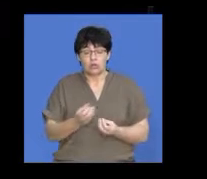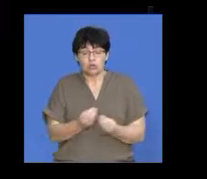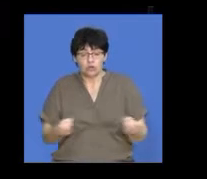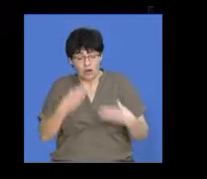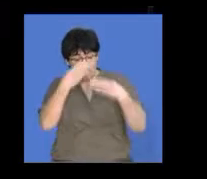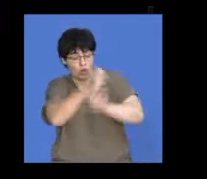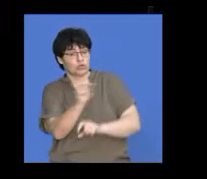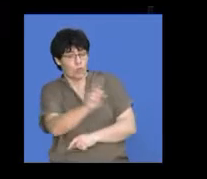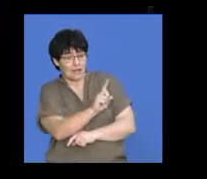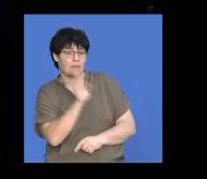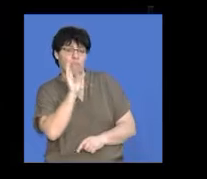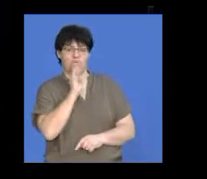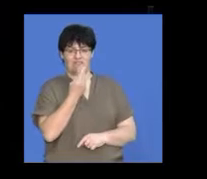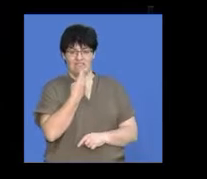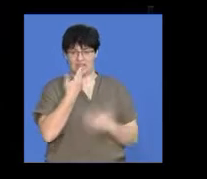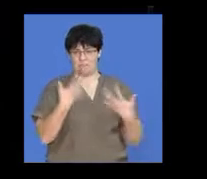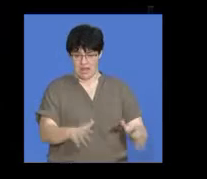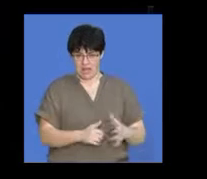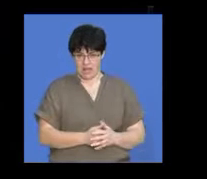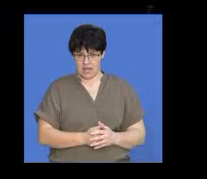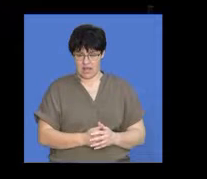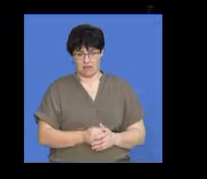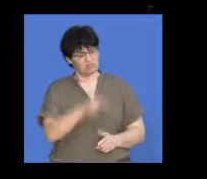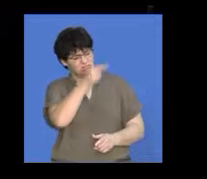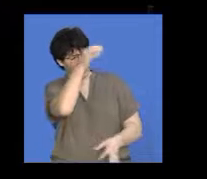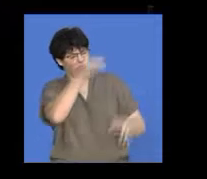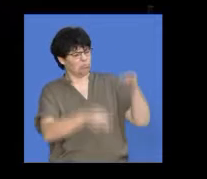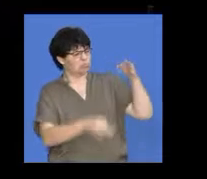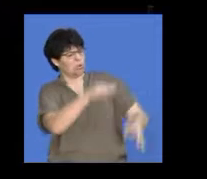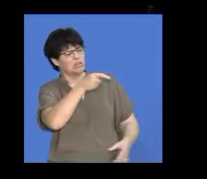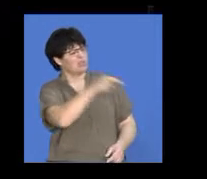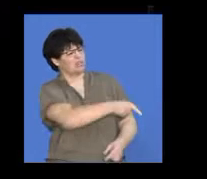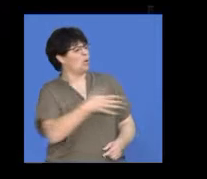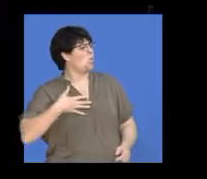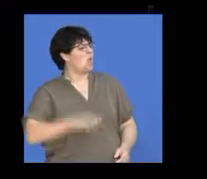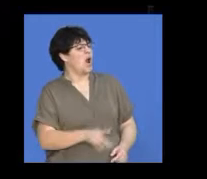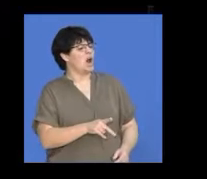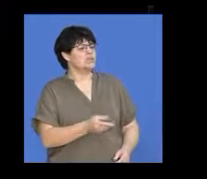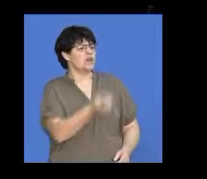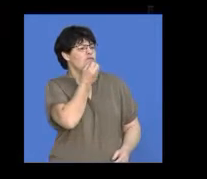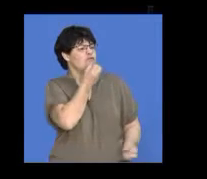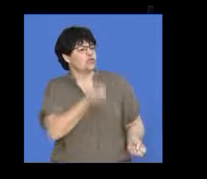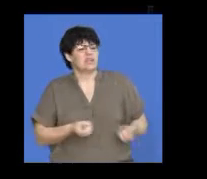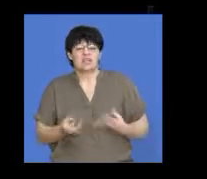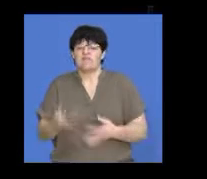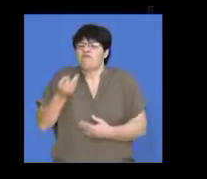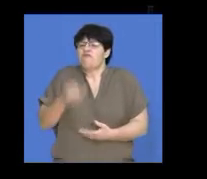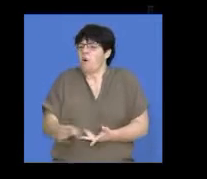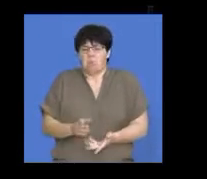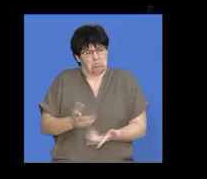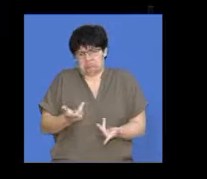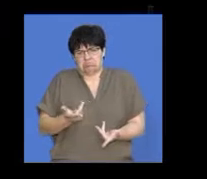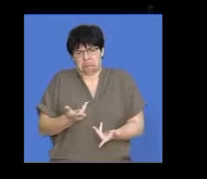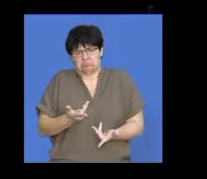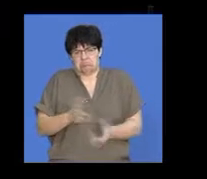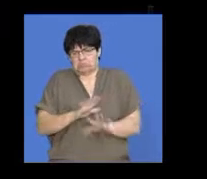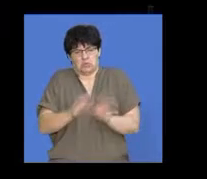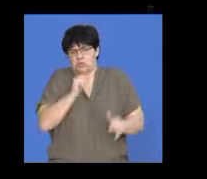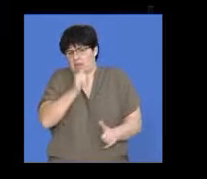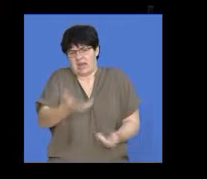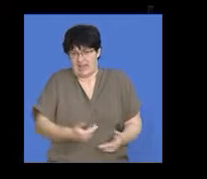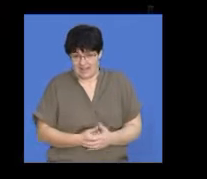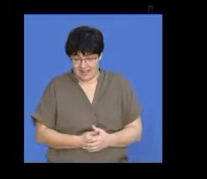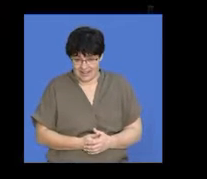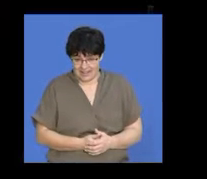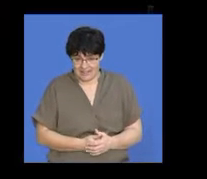breakfast and they did not have an interest of knowing why the food was served to them. So it says their focus was